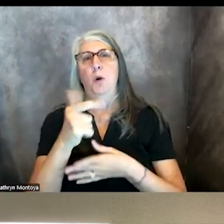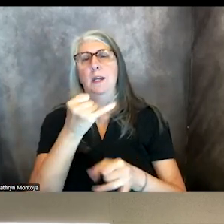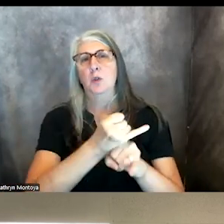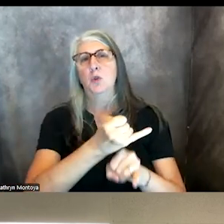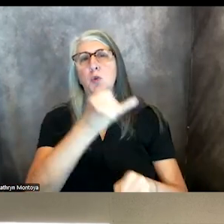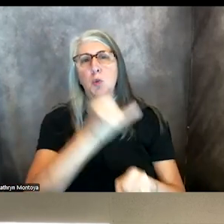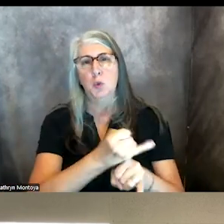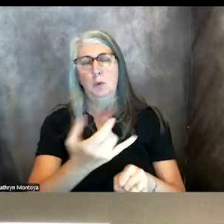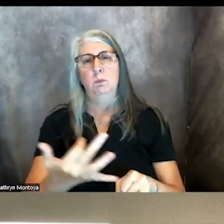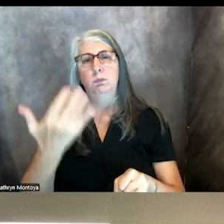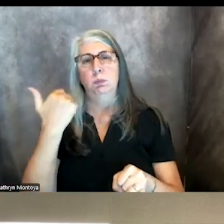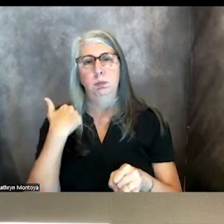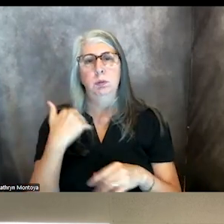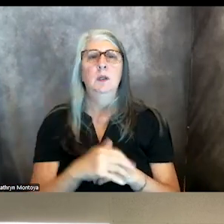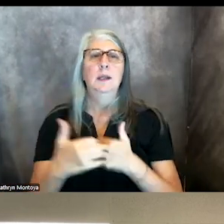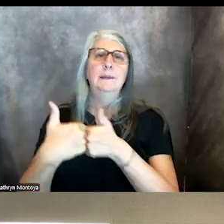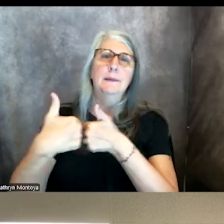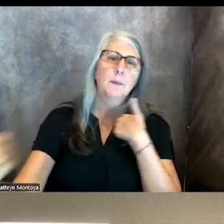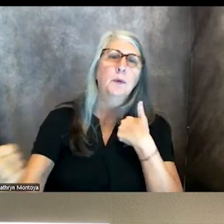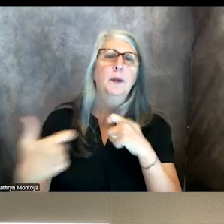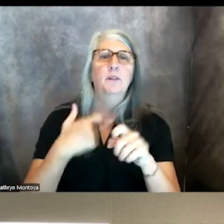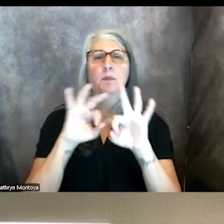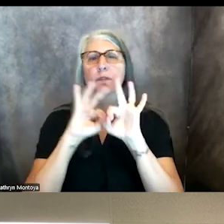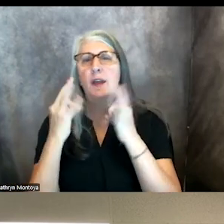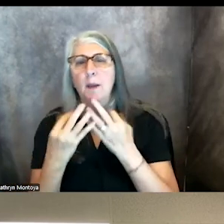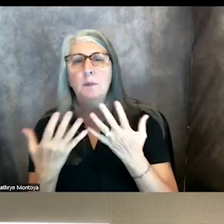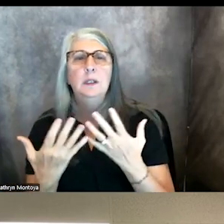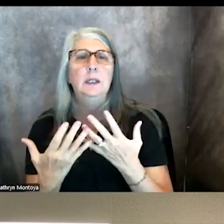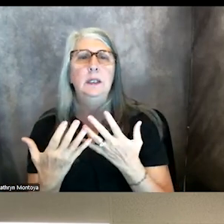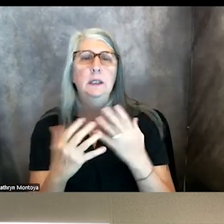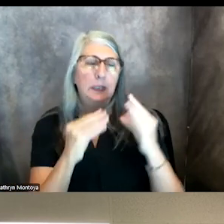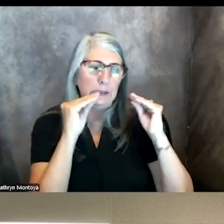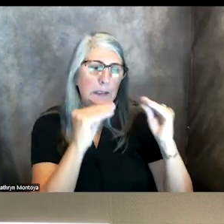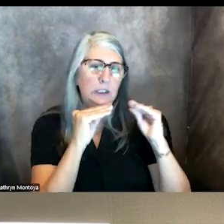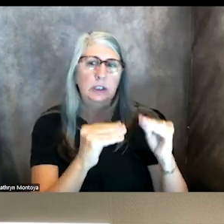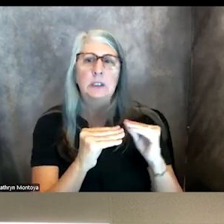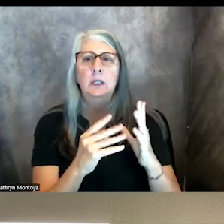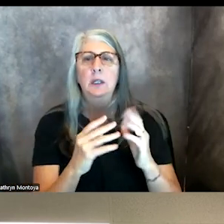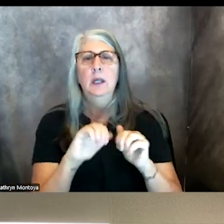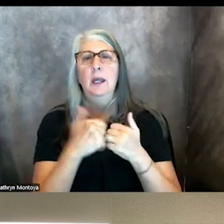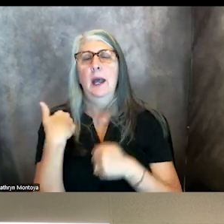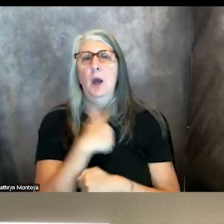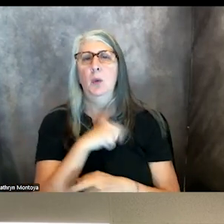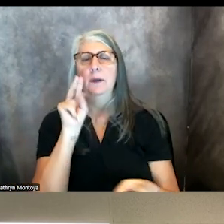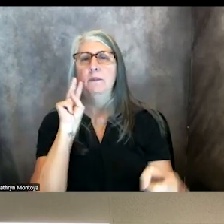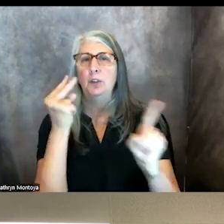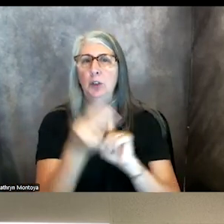in patriarchal family systems, the ways in which we think about heterosexual unions and the prioritization